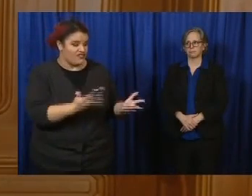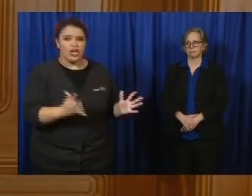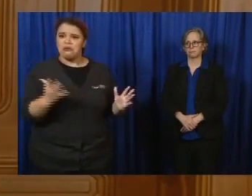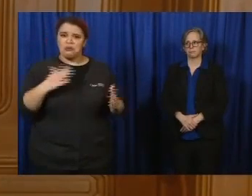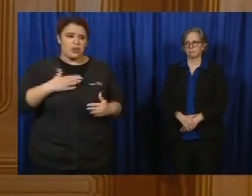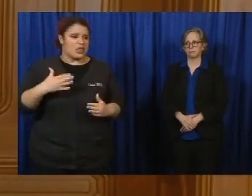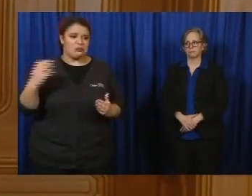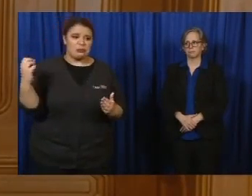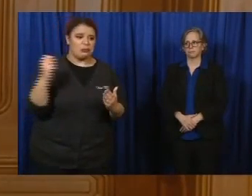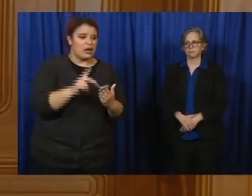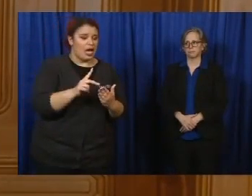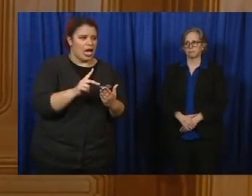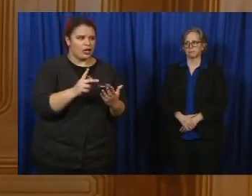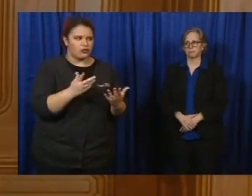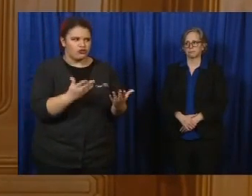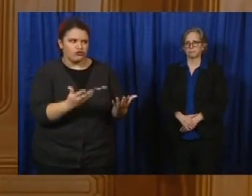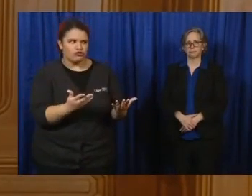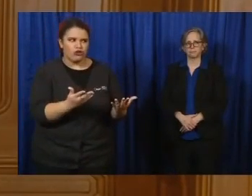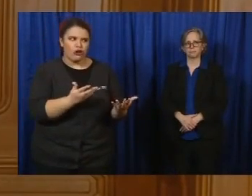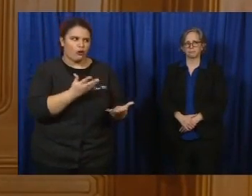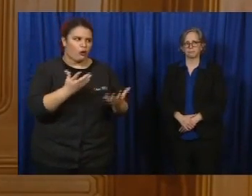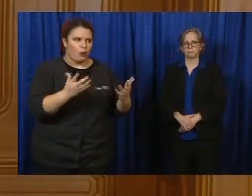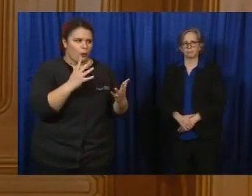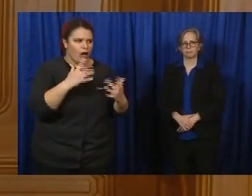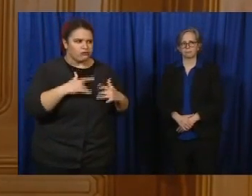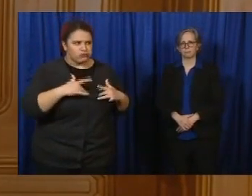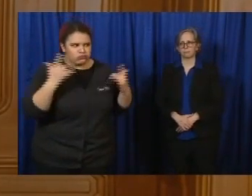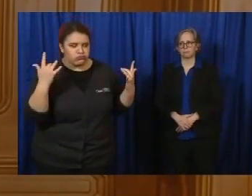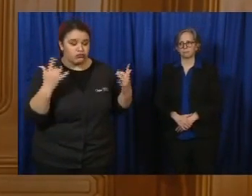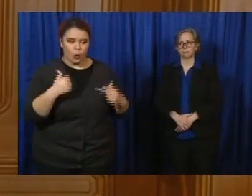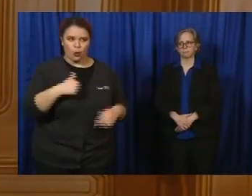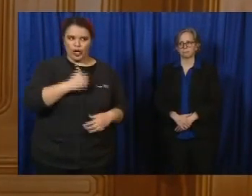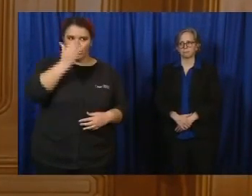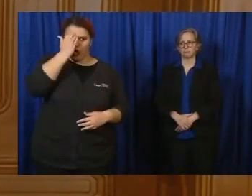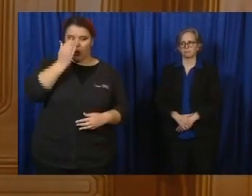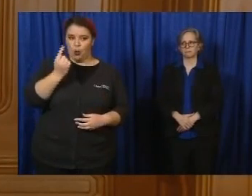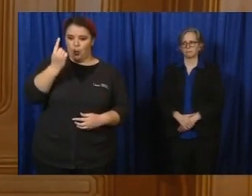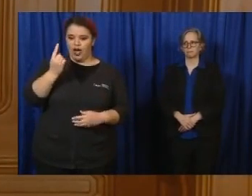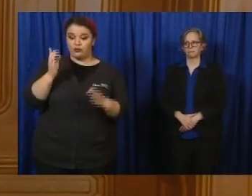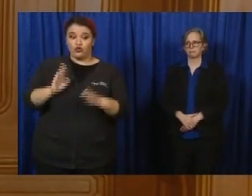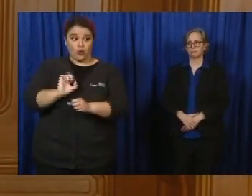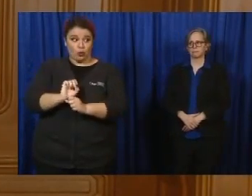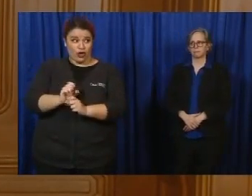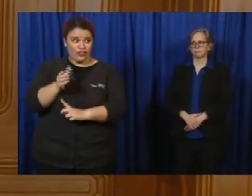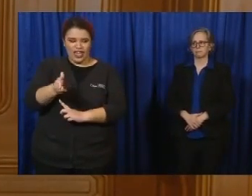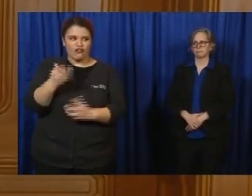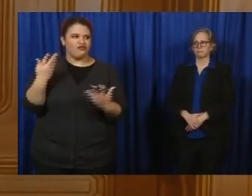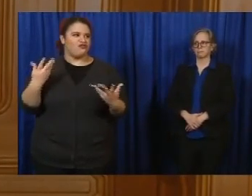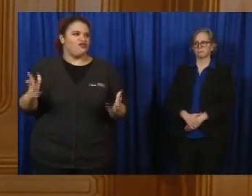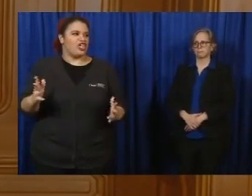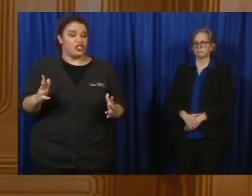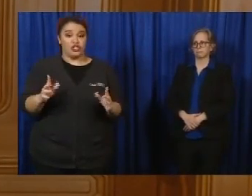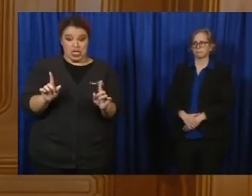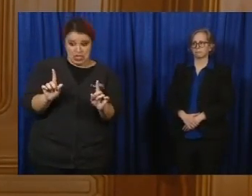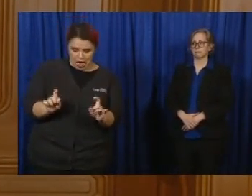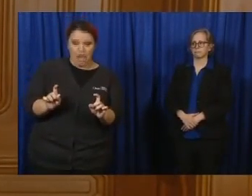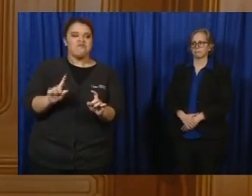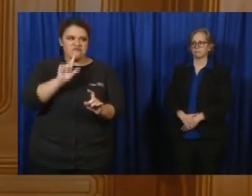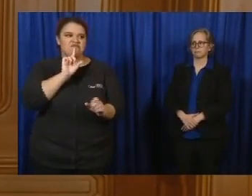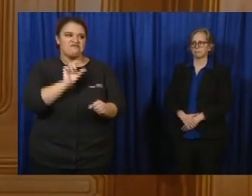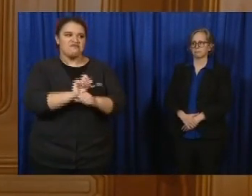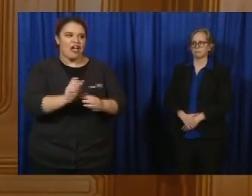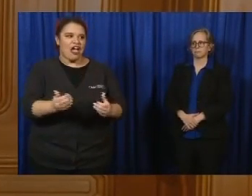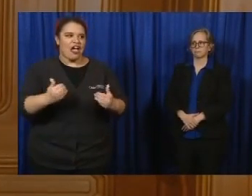We do know one employee has tested positive, and what are your concerns and strategies for limiting the spread inside the prisons